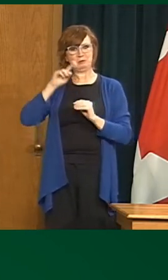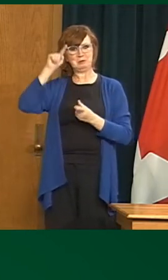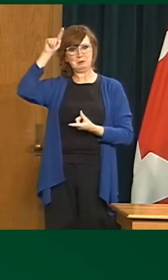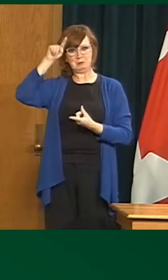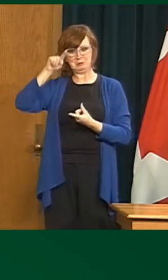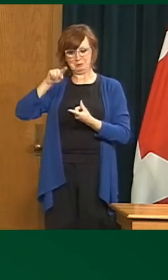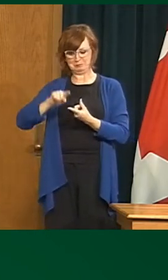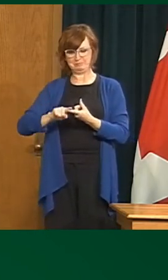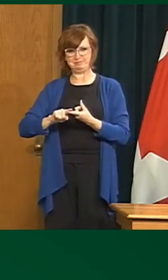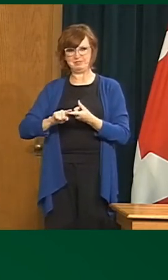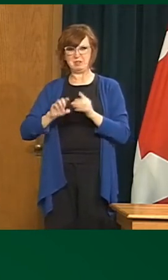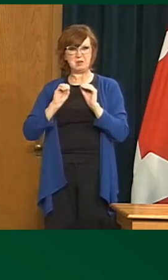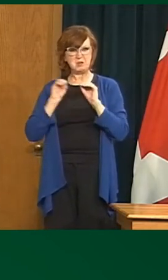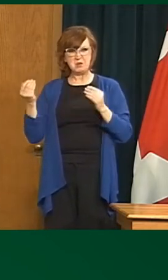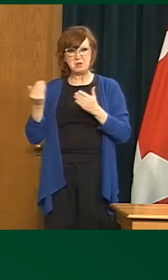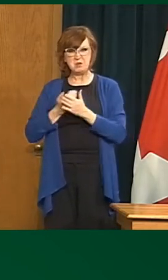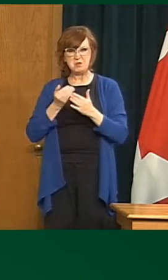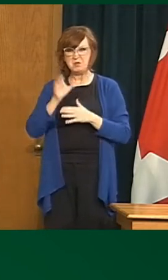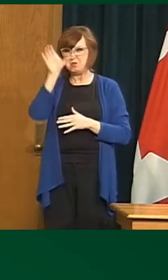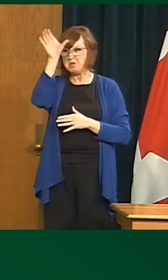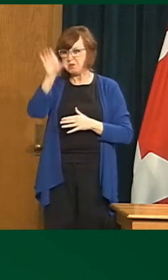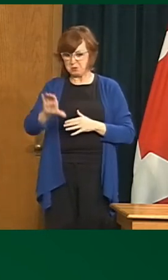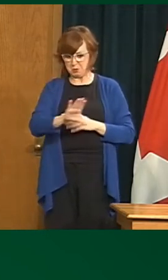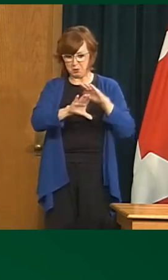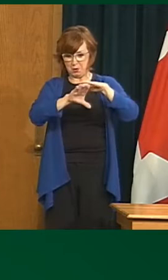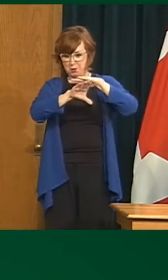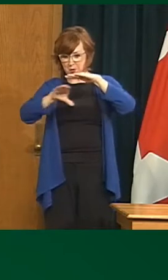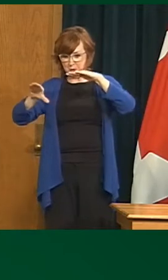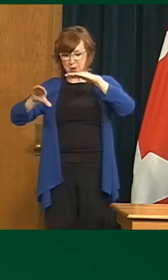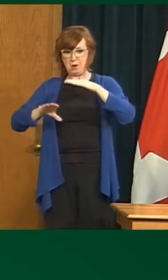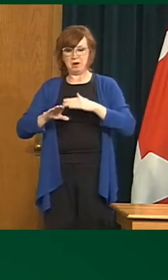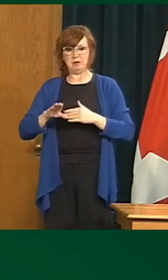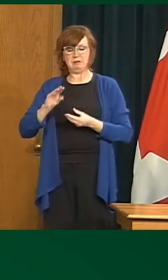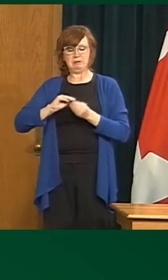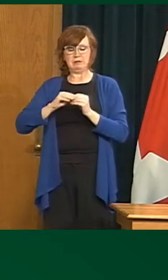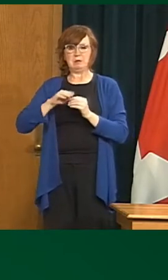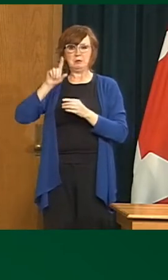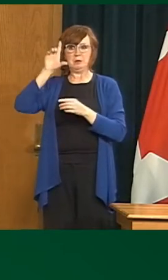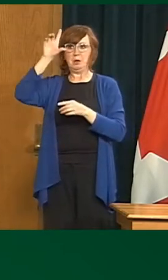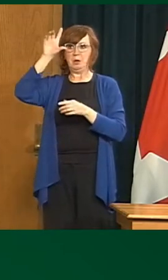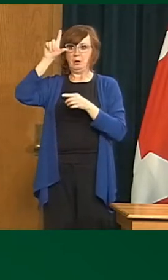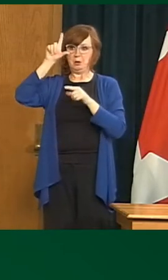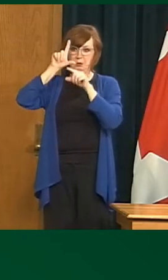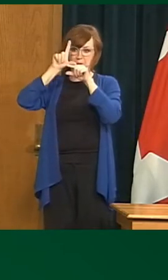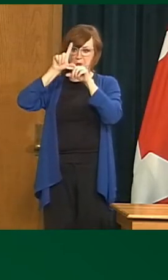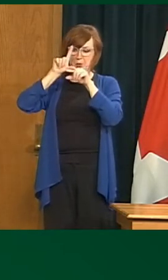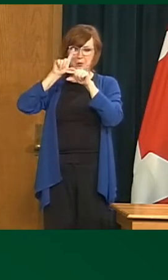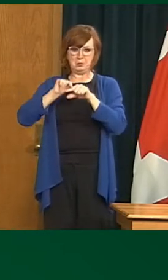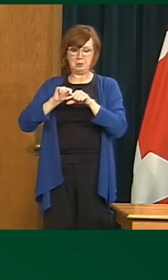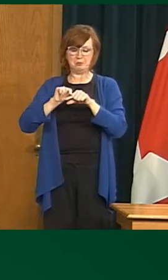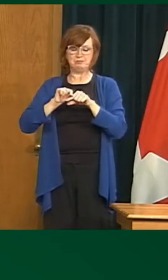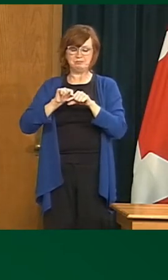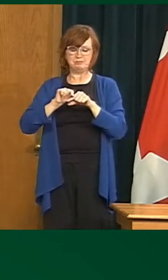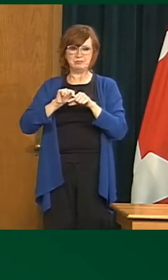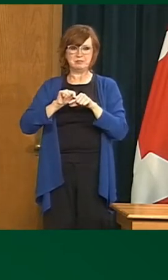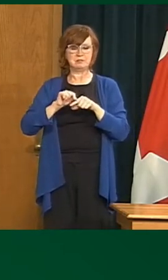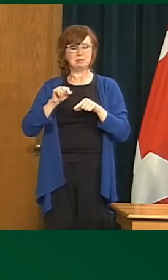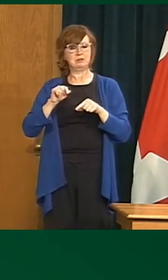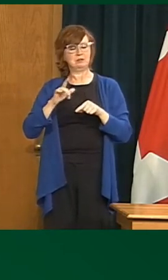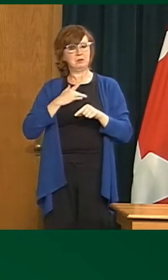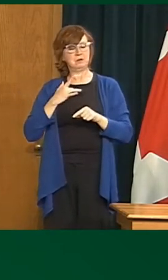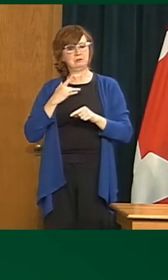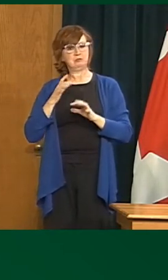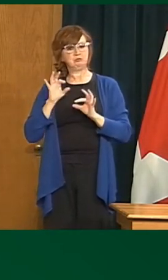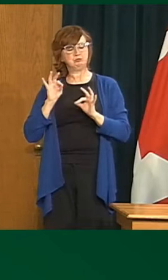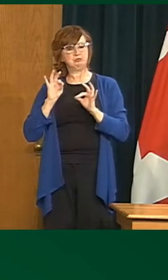well for reopening of phase two next week. And but again, to reinforce what the Premier said, we